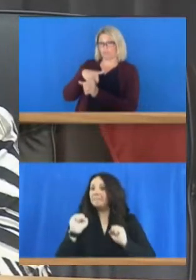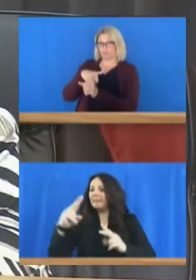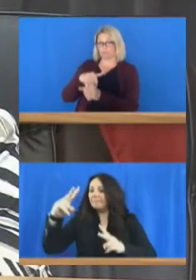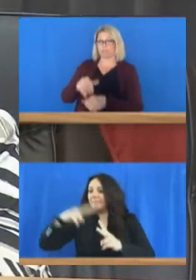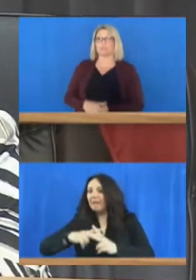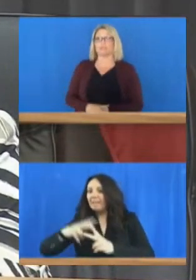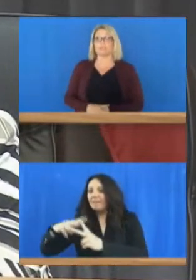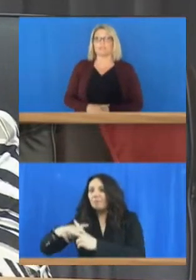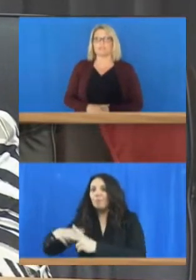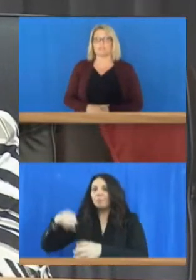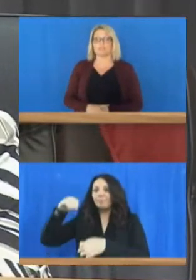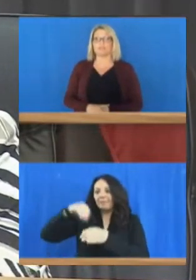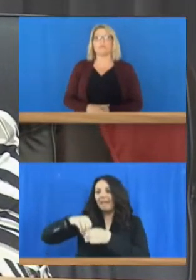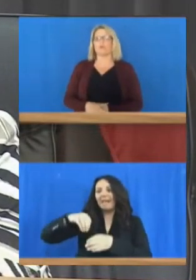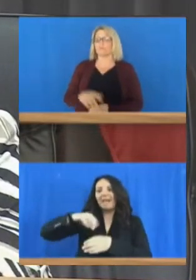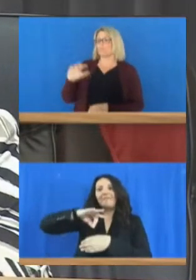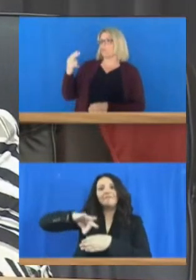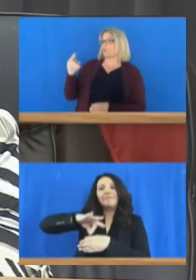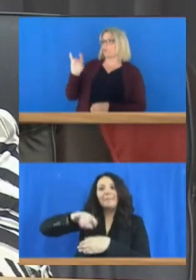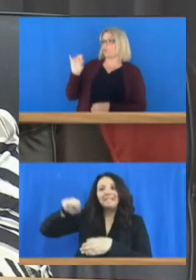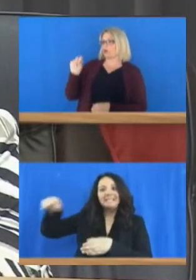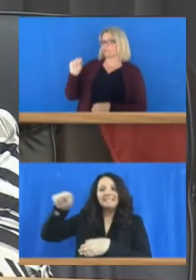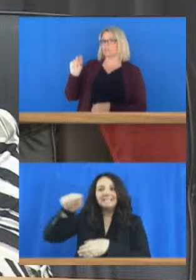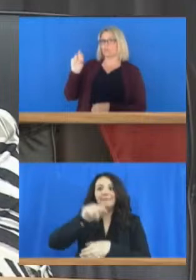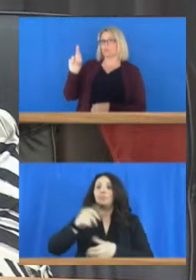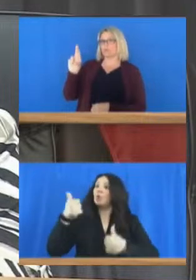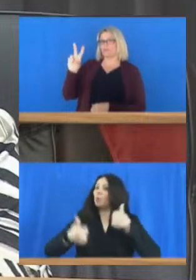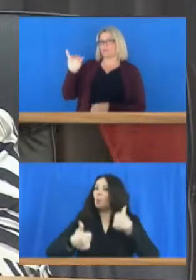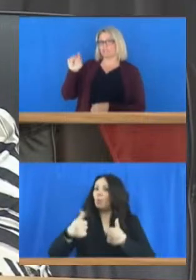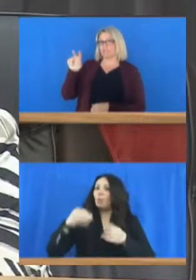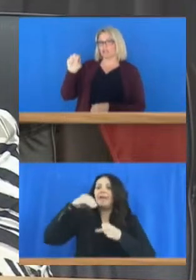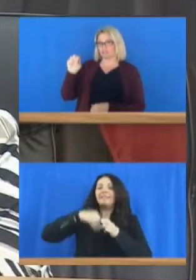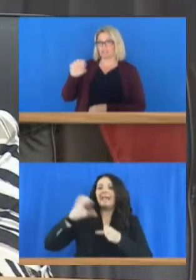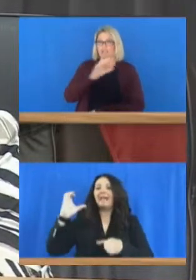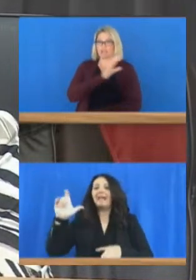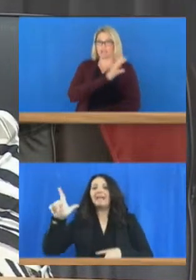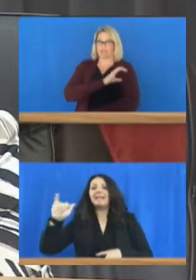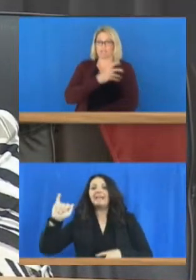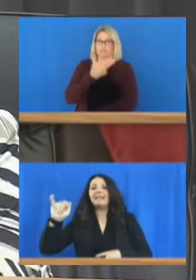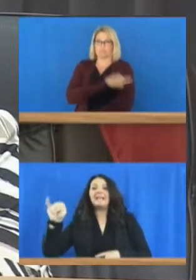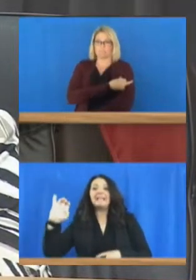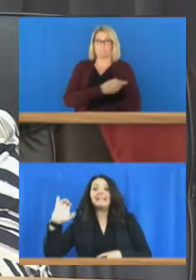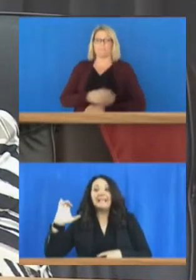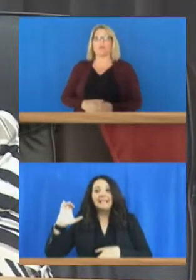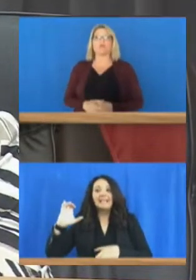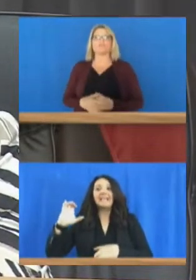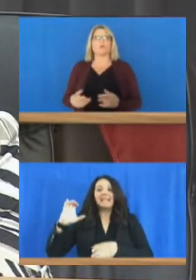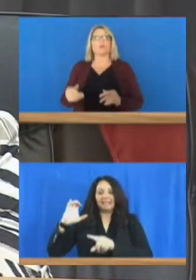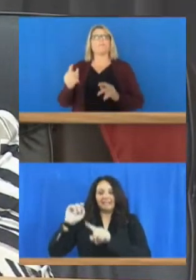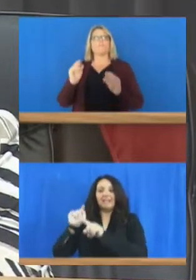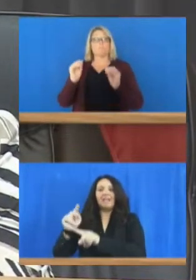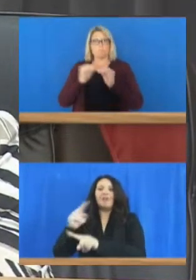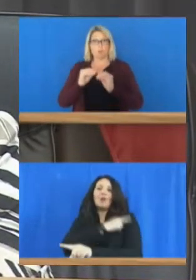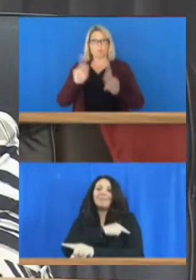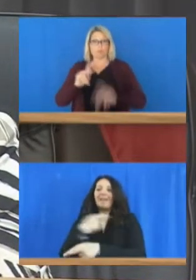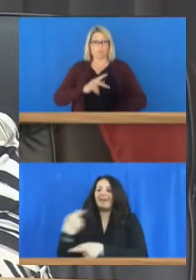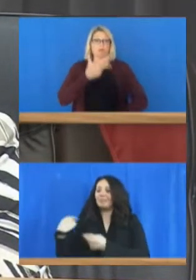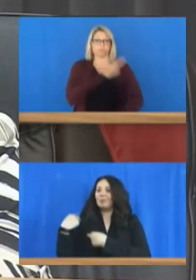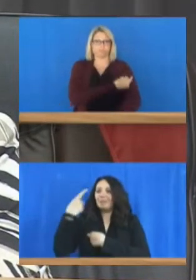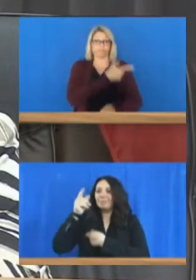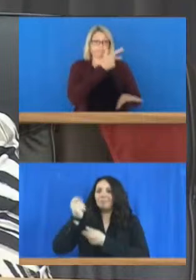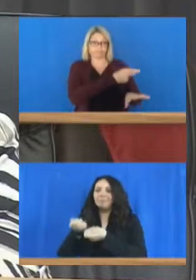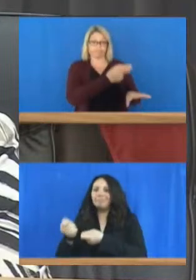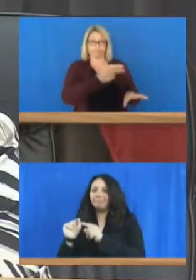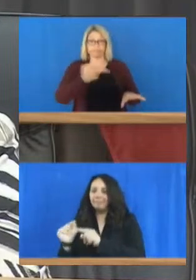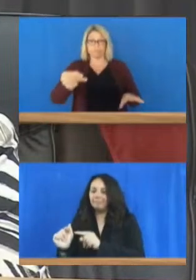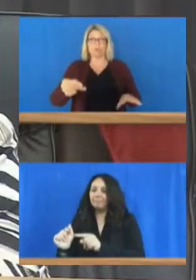just as much as the unvaccinated. And just anecdotally, I have seen cases, and we've seen cases in different situations where